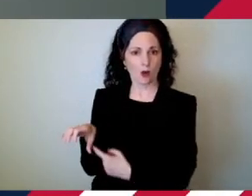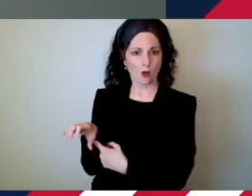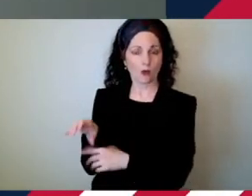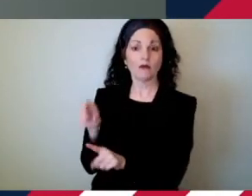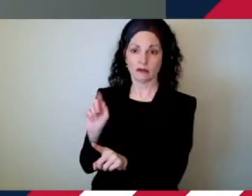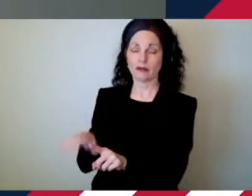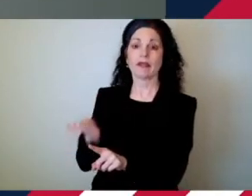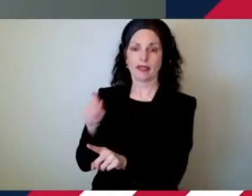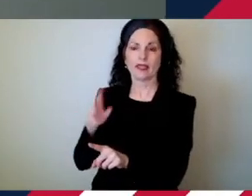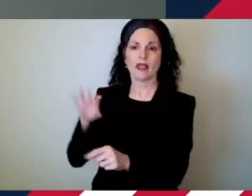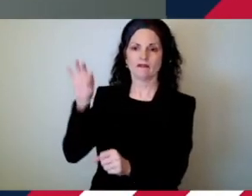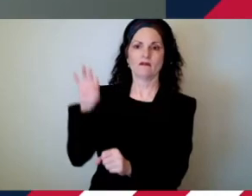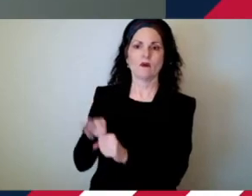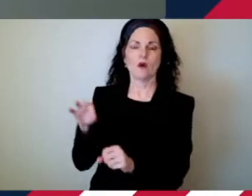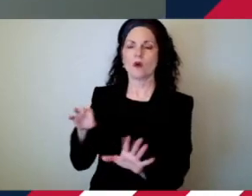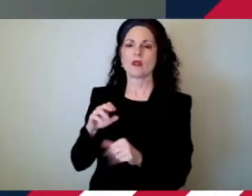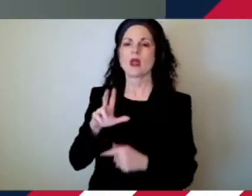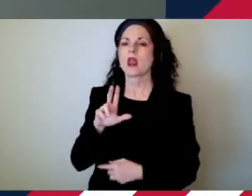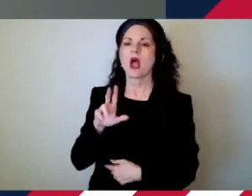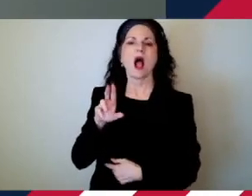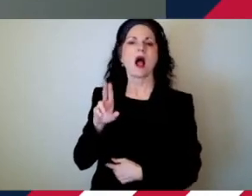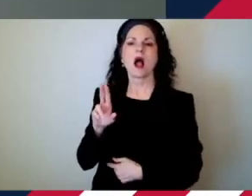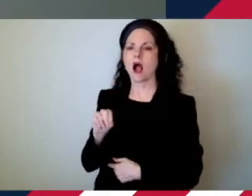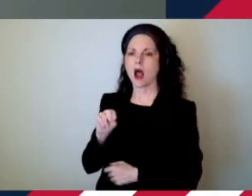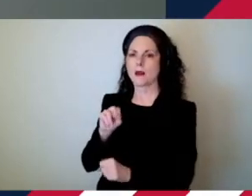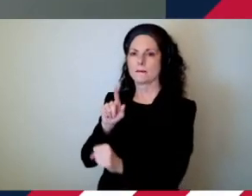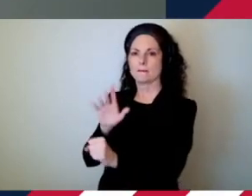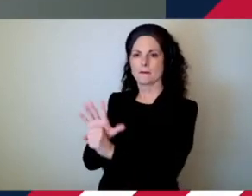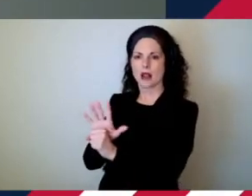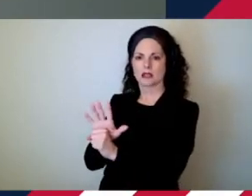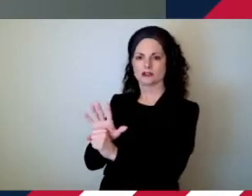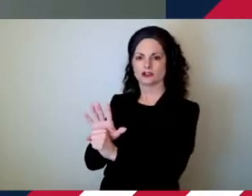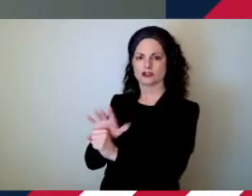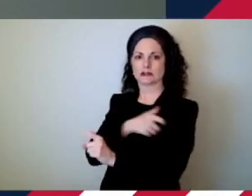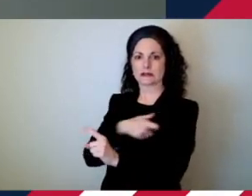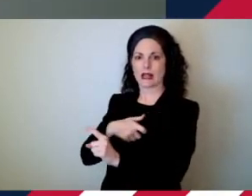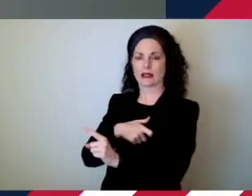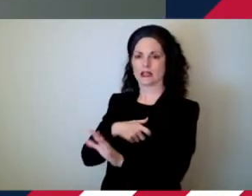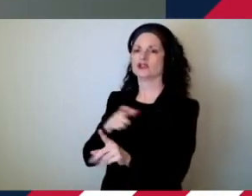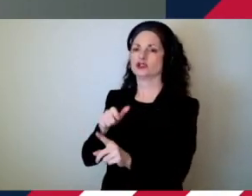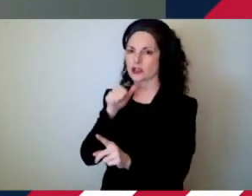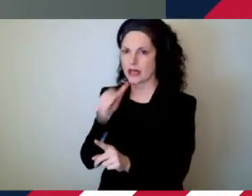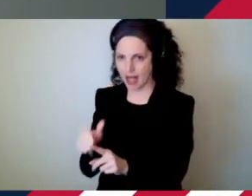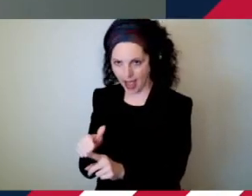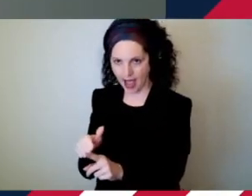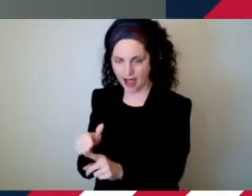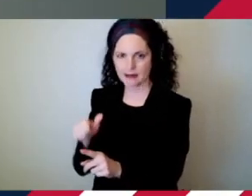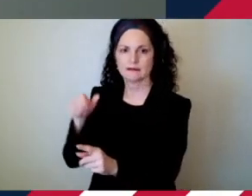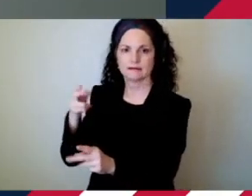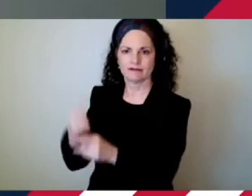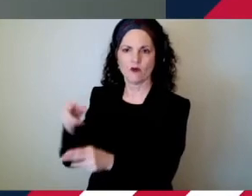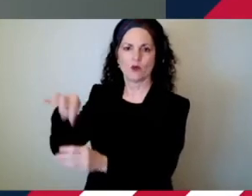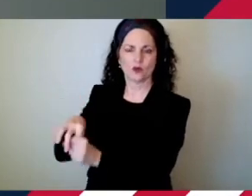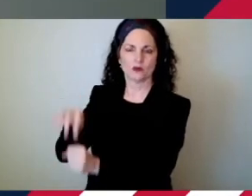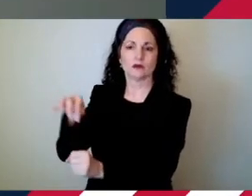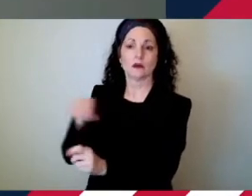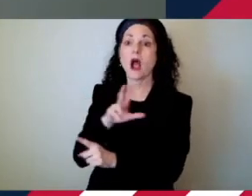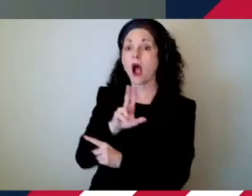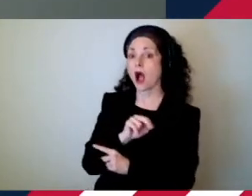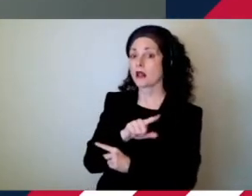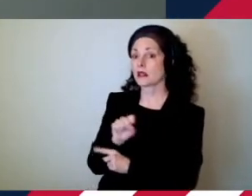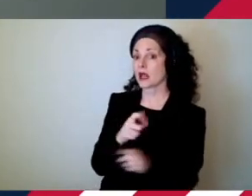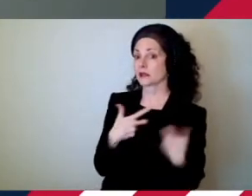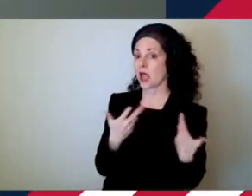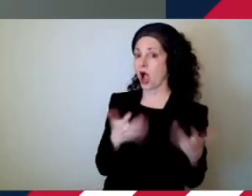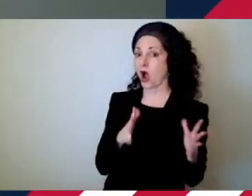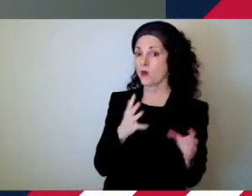should not vote on the first ballot at convention unless the nominee had already won enough primary votes that he or she